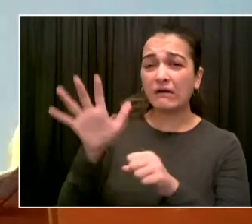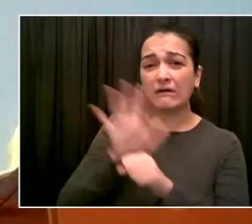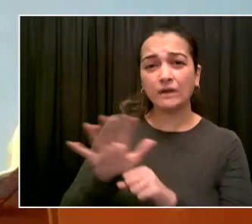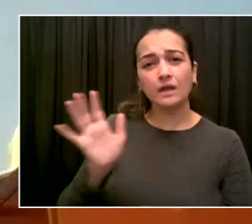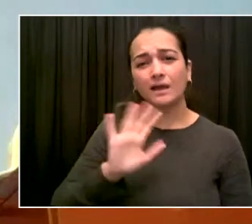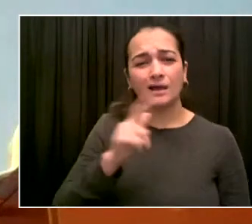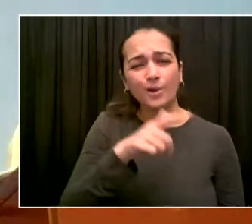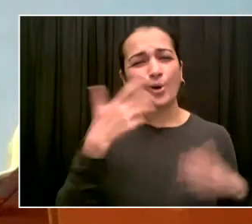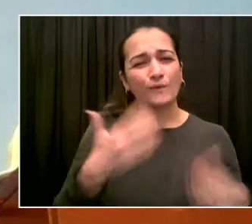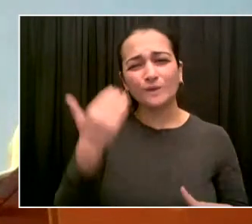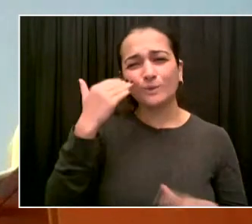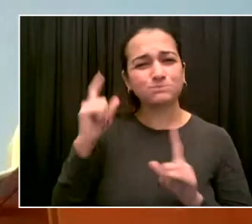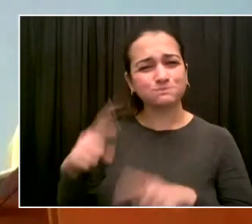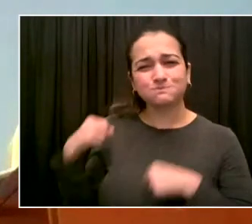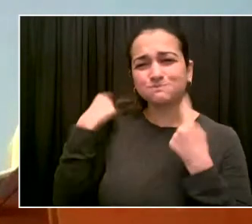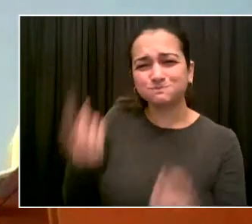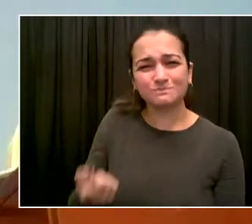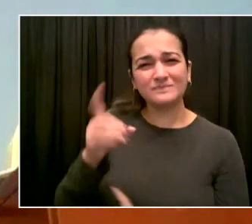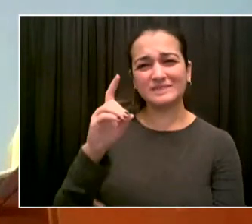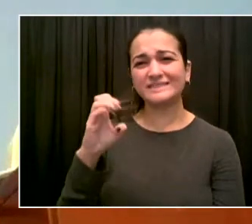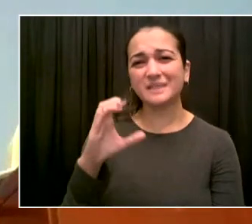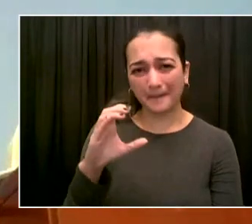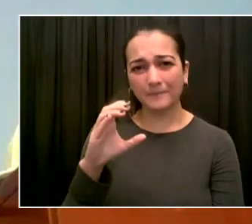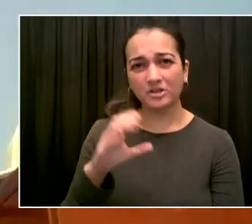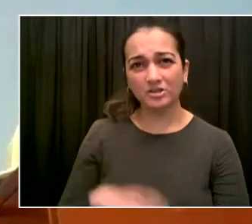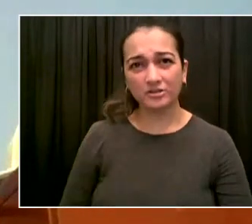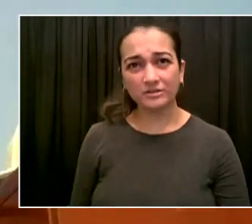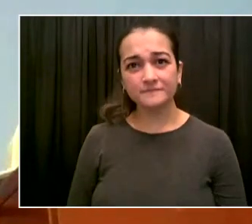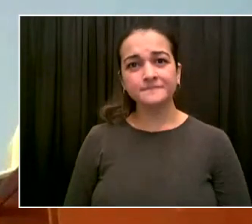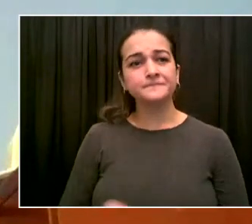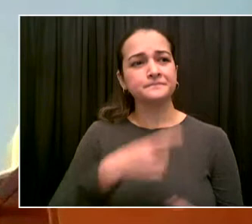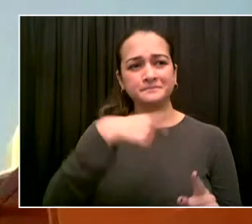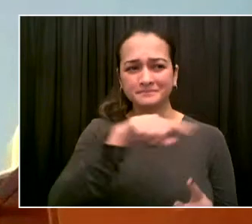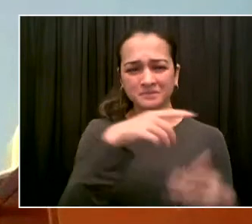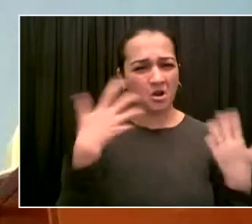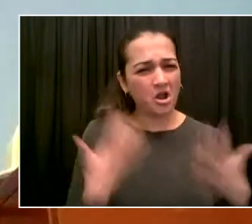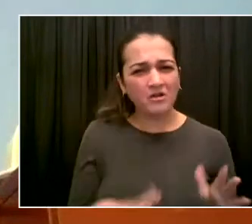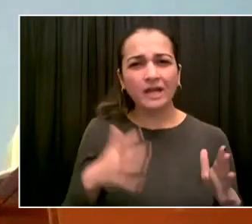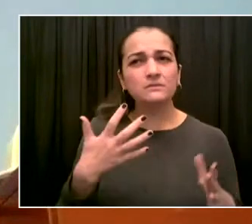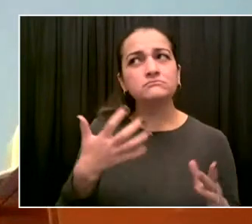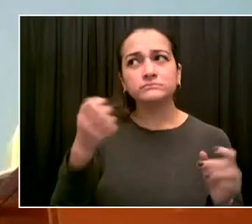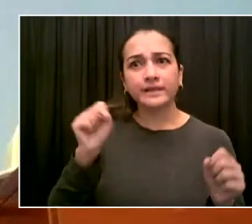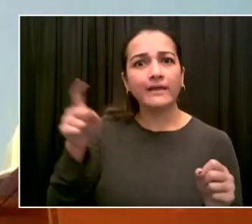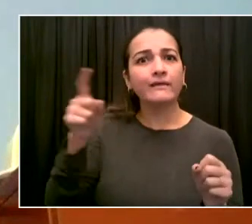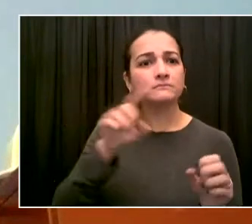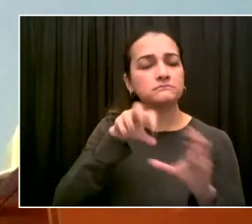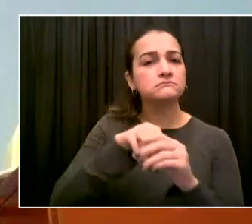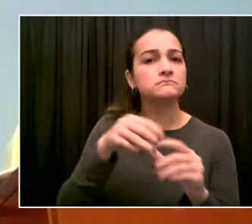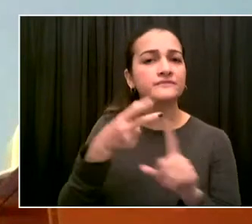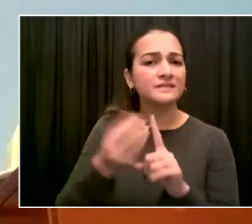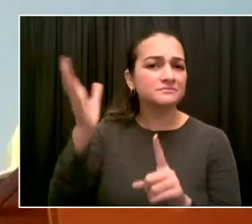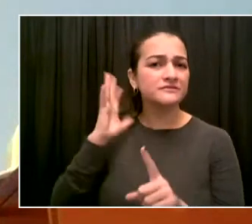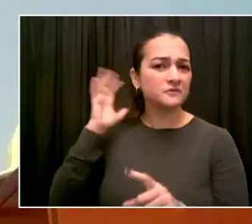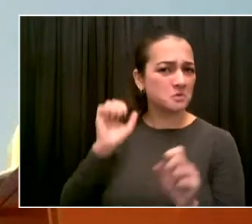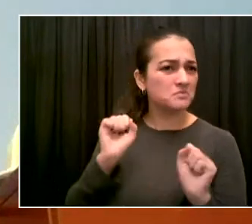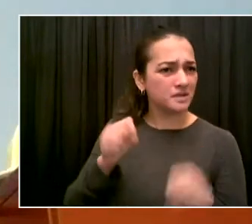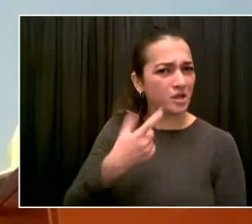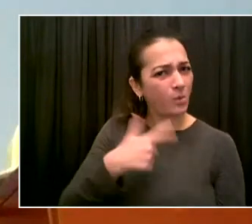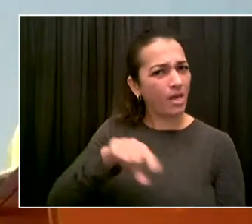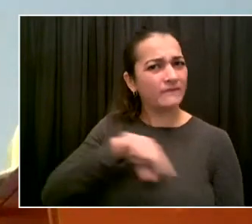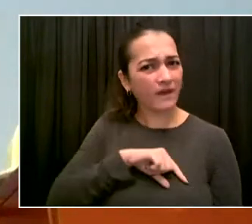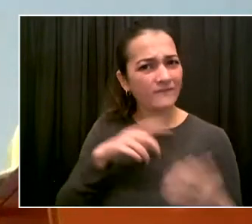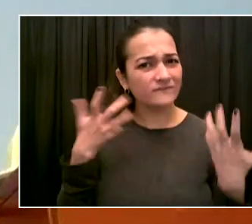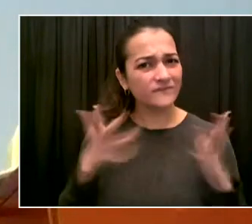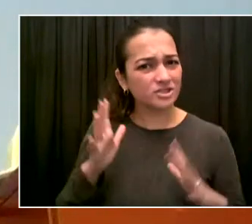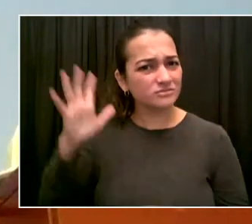still be vaccinated now and come off. Those who are on leave without pay would then come off leave without pay. So we implore them to